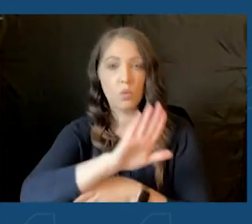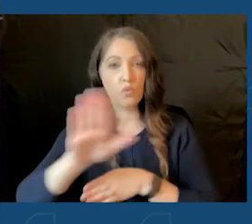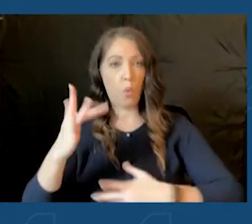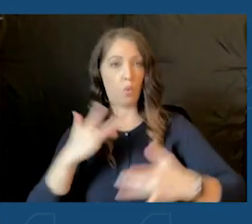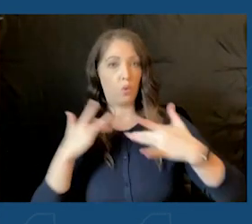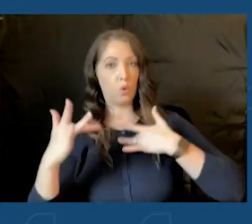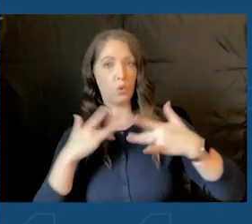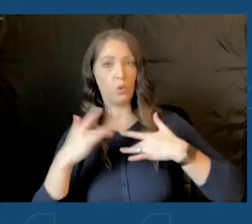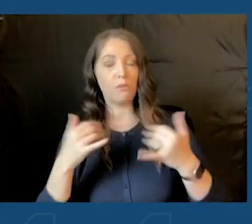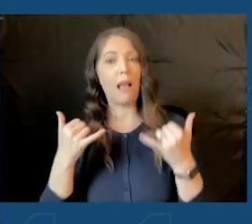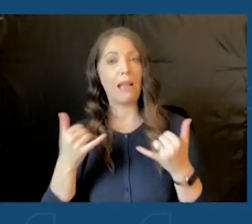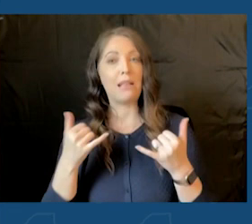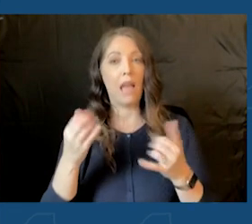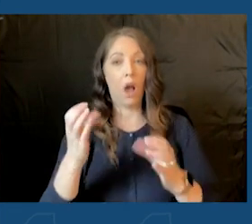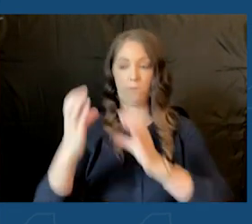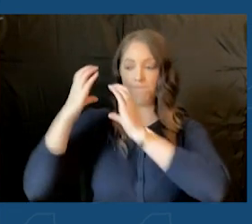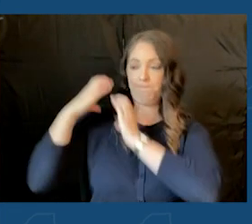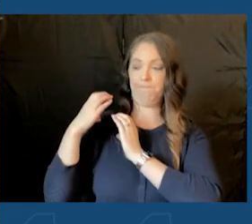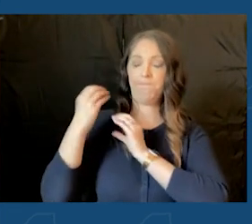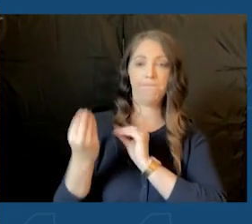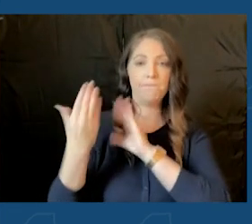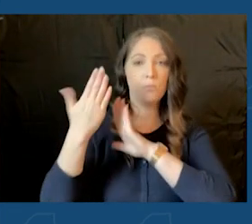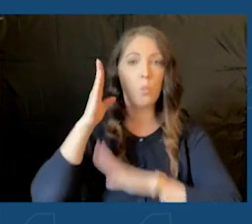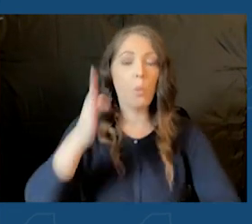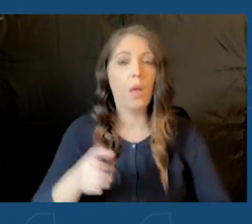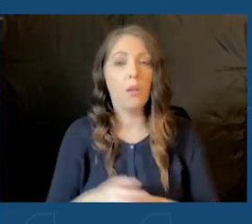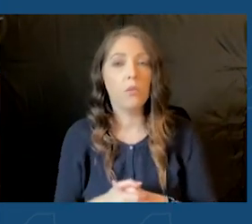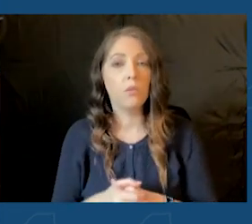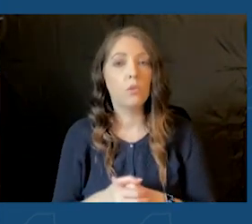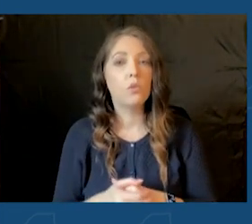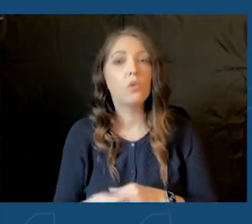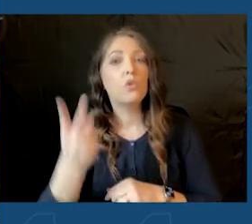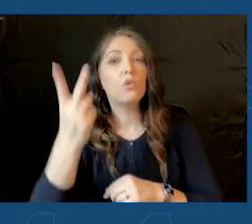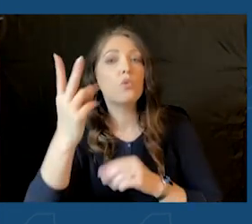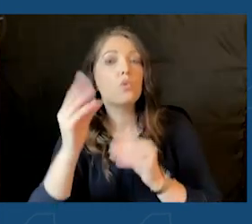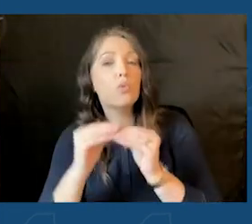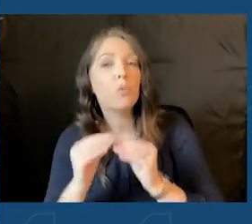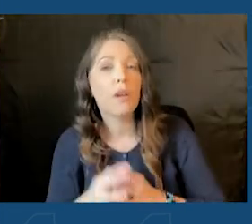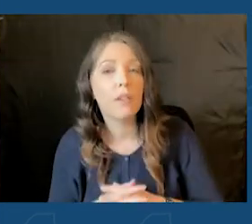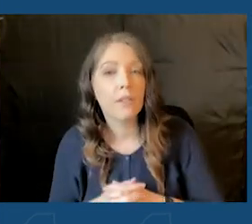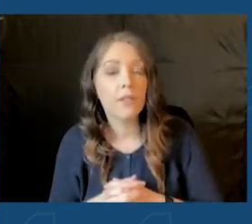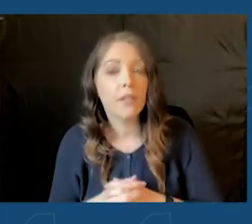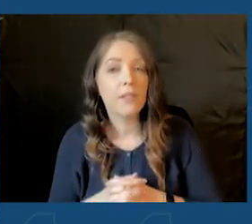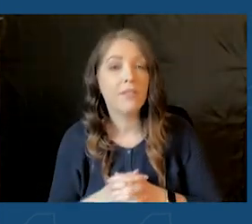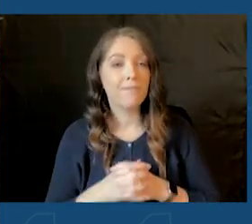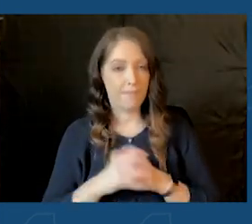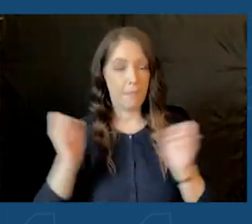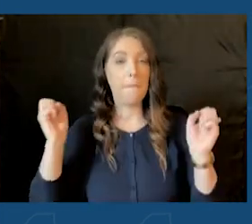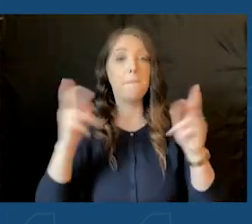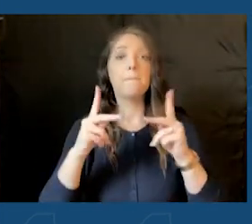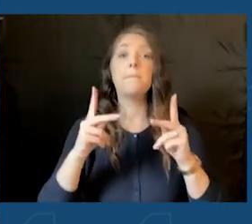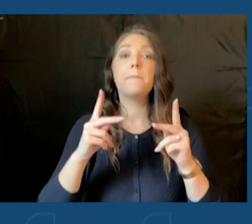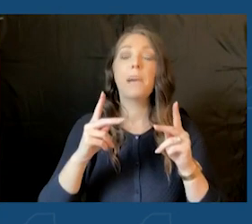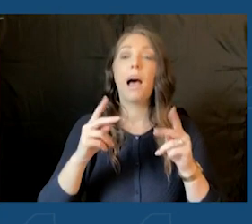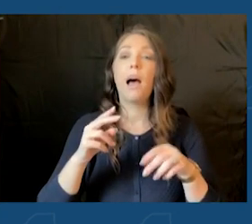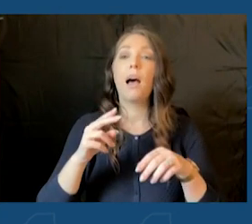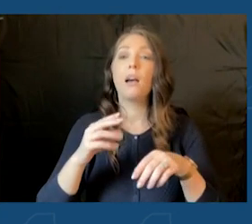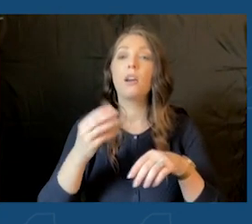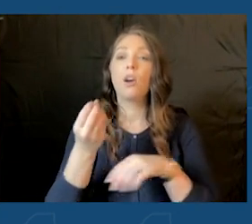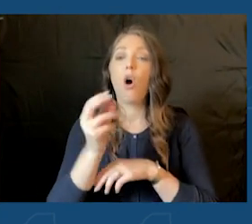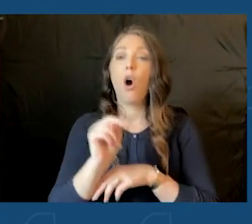that's on our plate to address. All right, we got time for two more. Lisa's on topic. I'm then sorry, we'll go to just you. back on topic. Can you estimate at all how